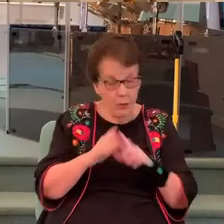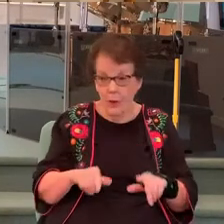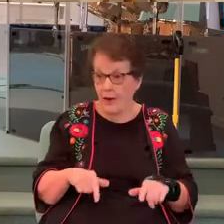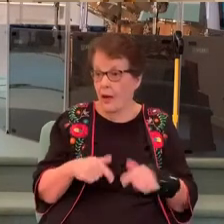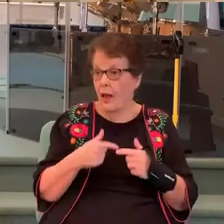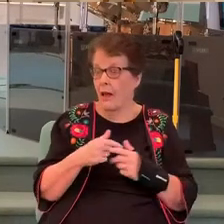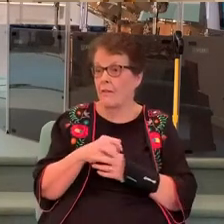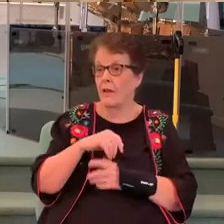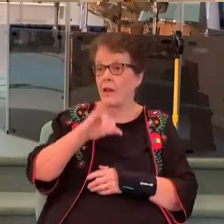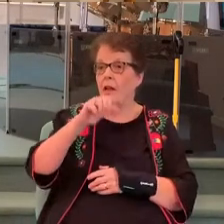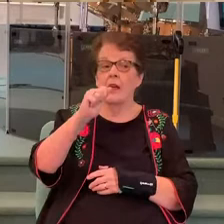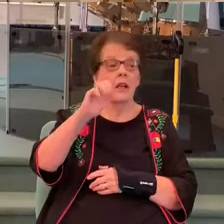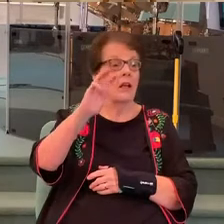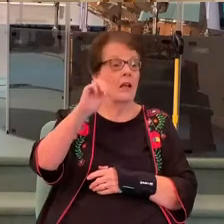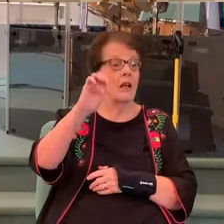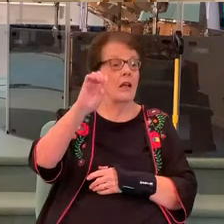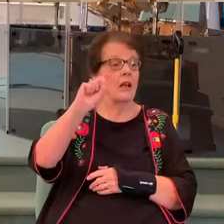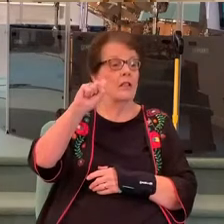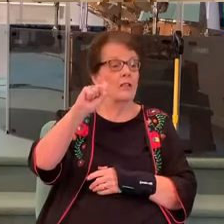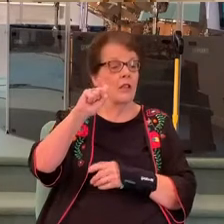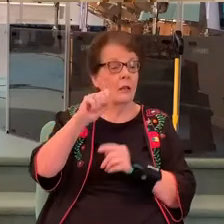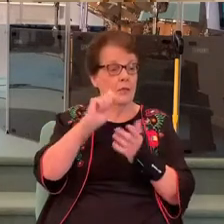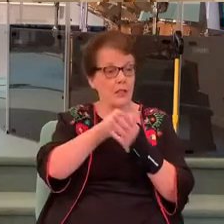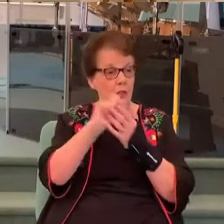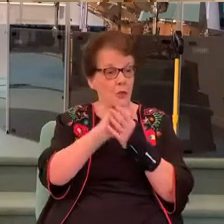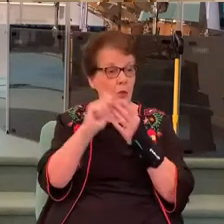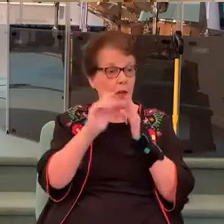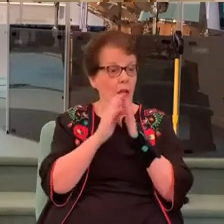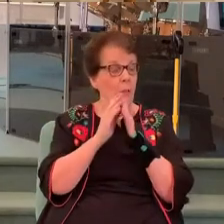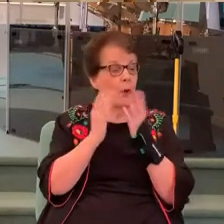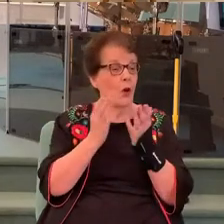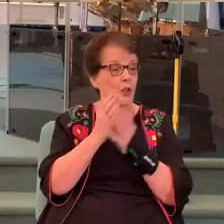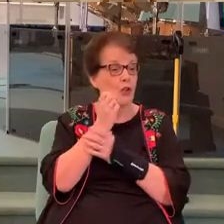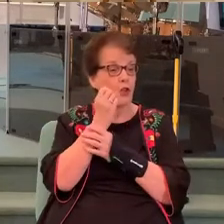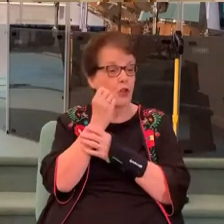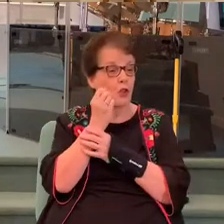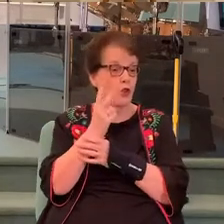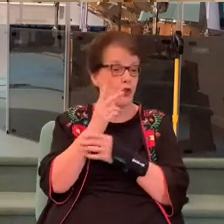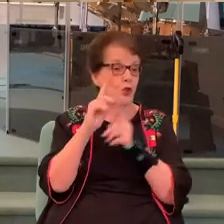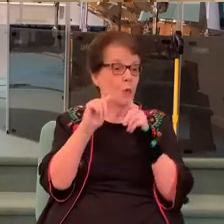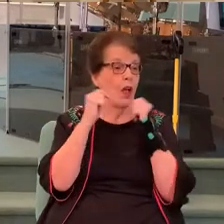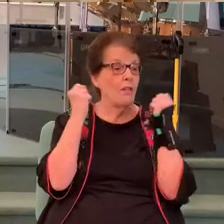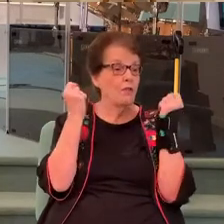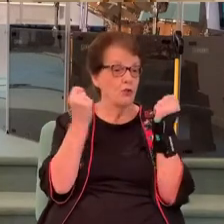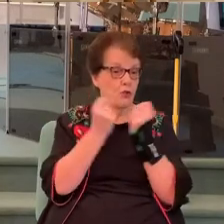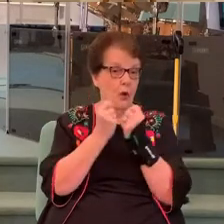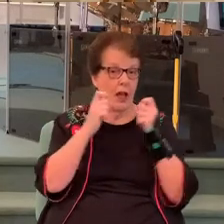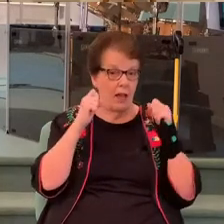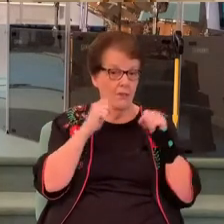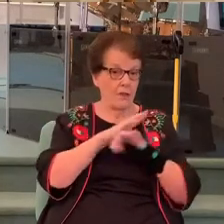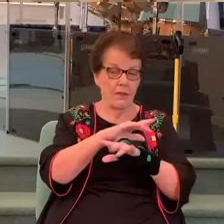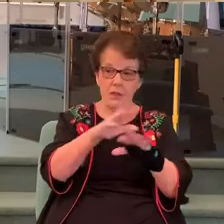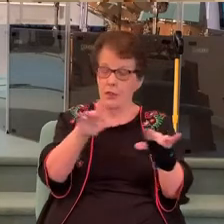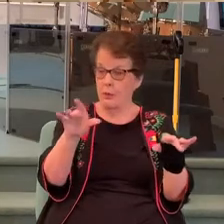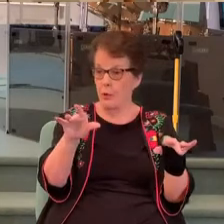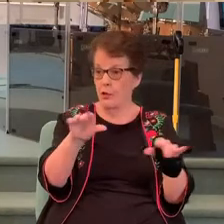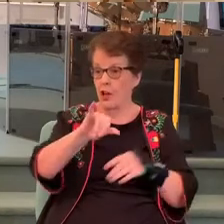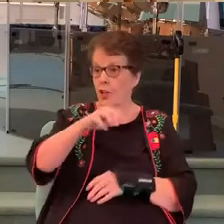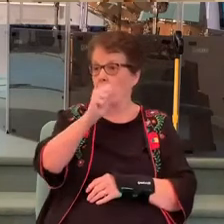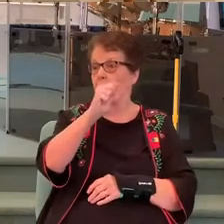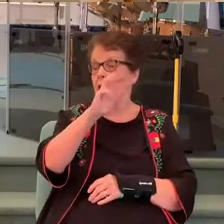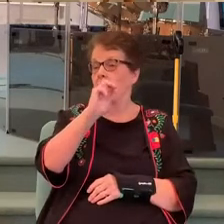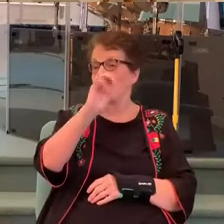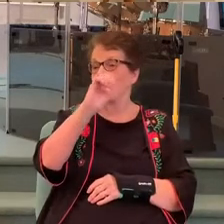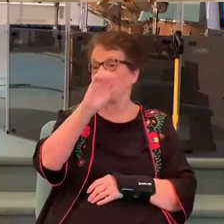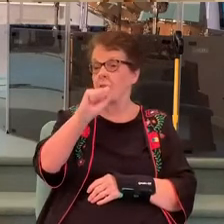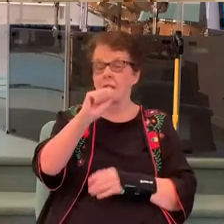written a book to the 12 tribes of the dispersion. If you go back to the introduction, James is writing, and